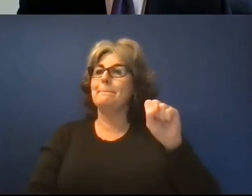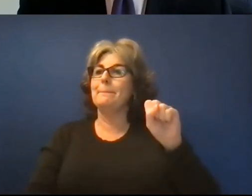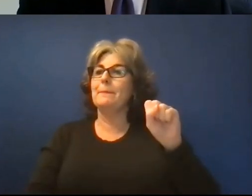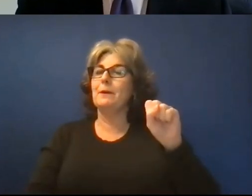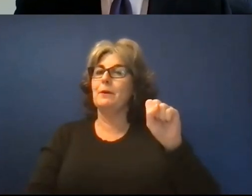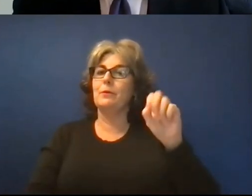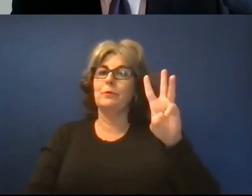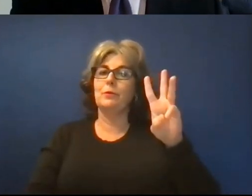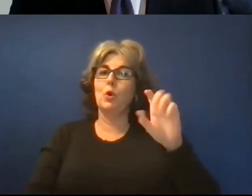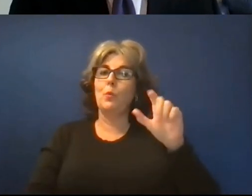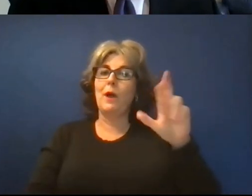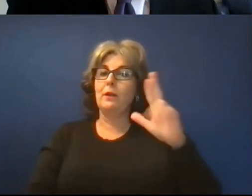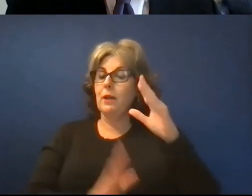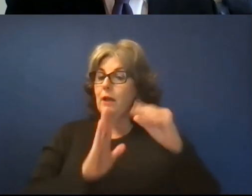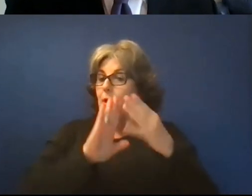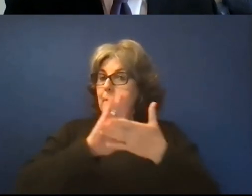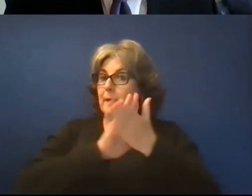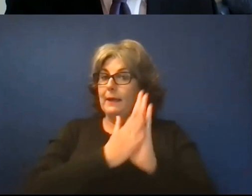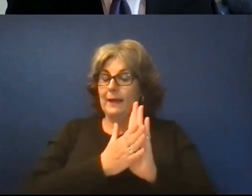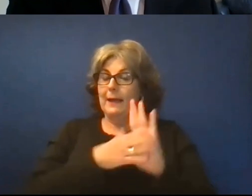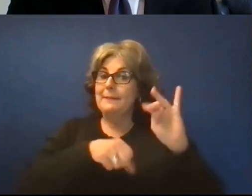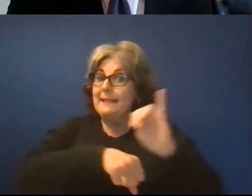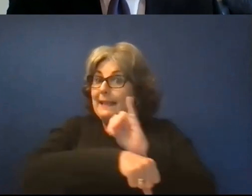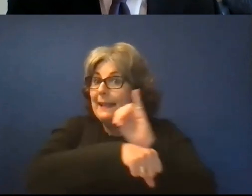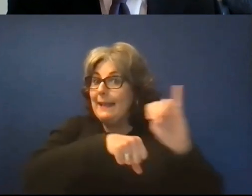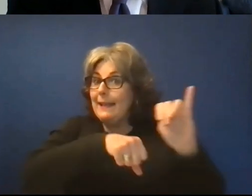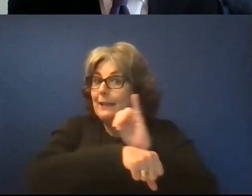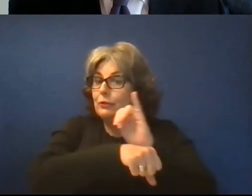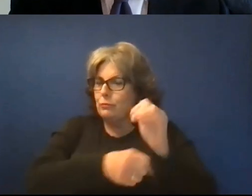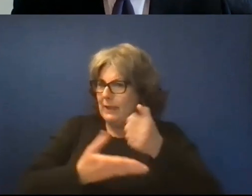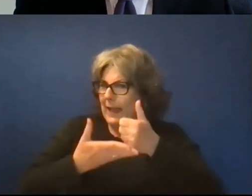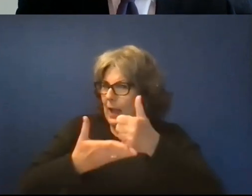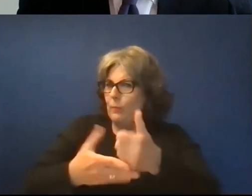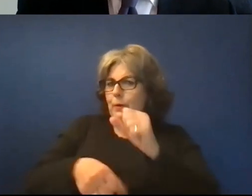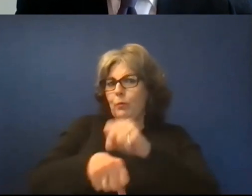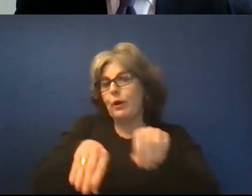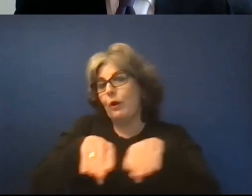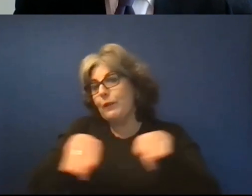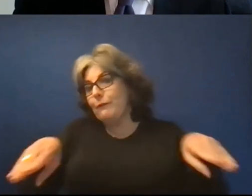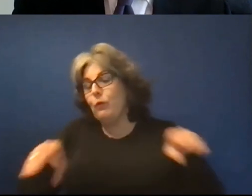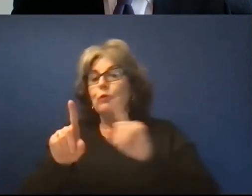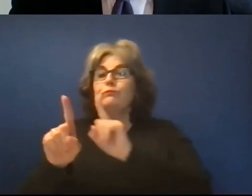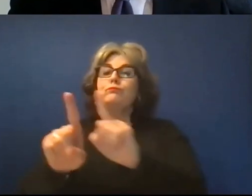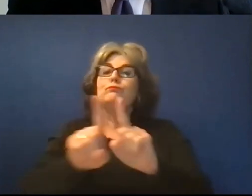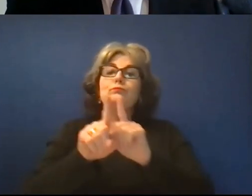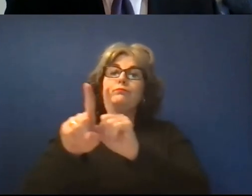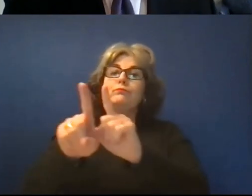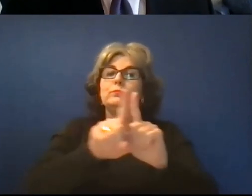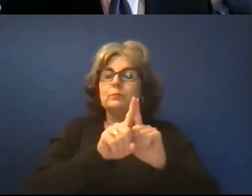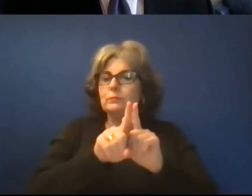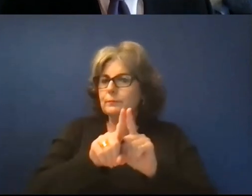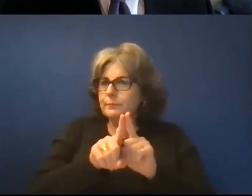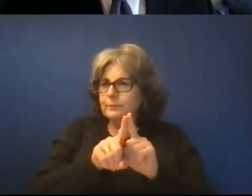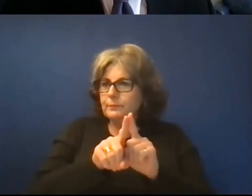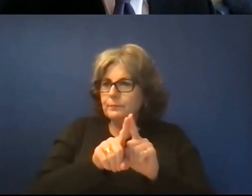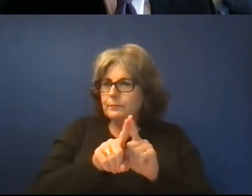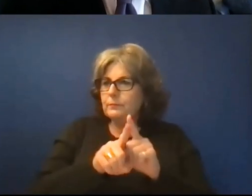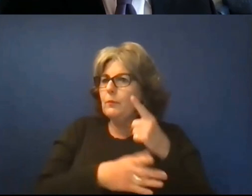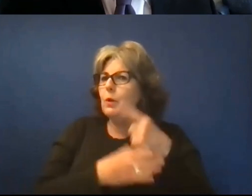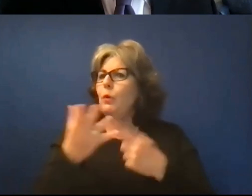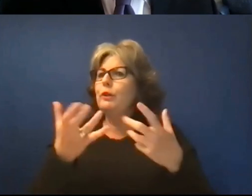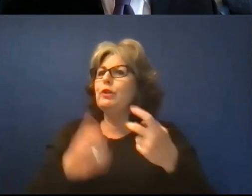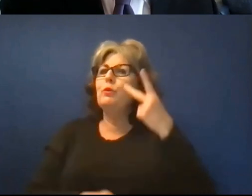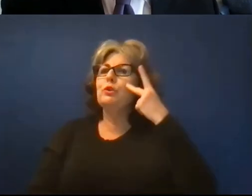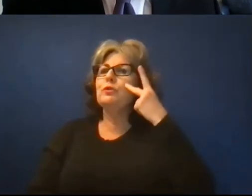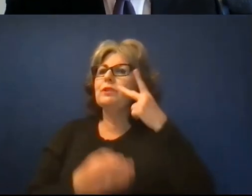student becomes an intern and is helping on the floor or shadowing. What do you like to see from that